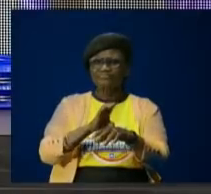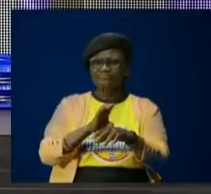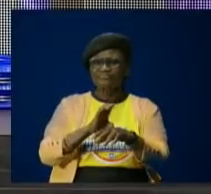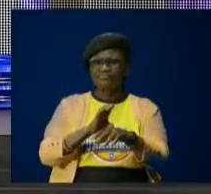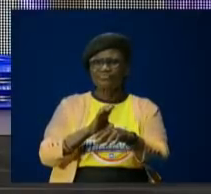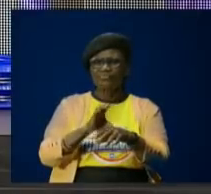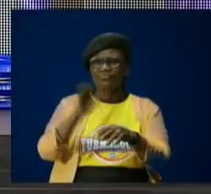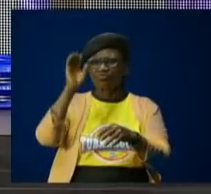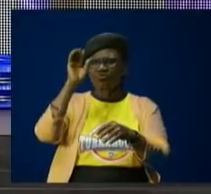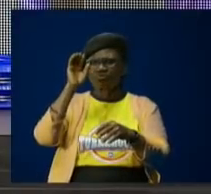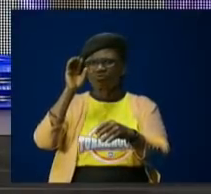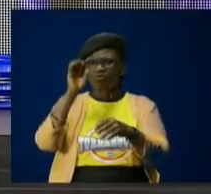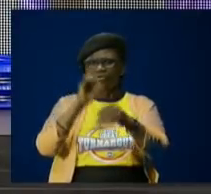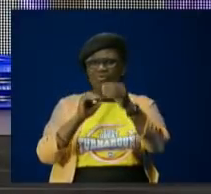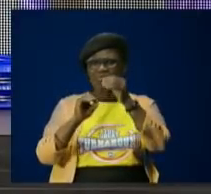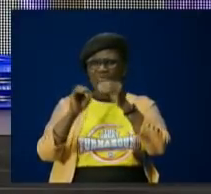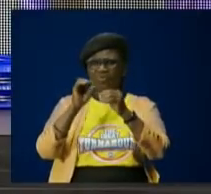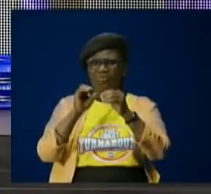Oh,